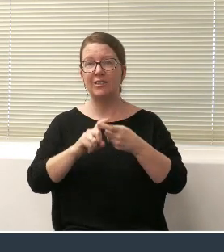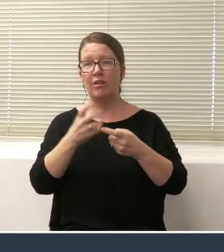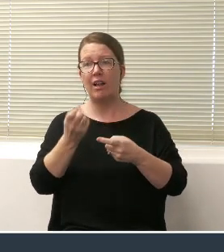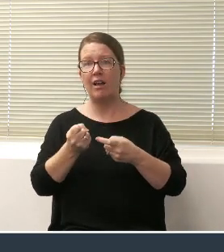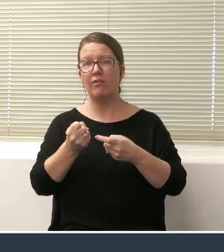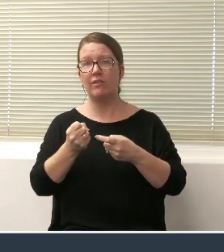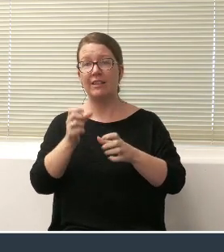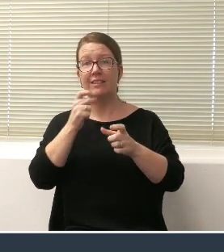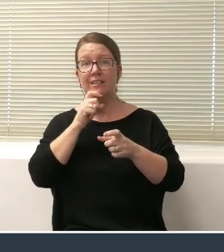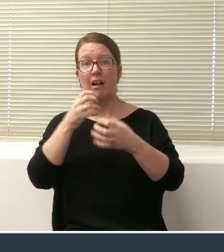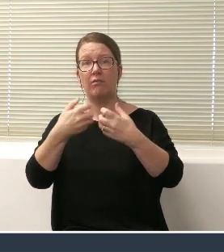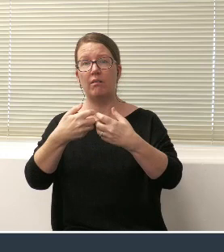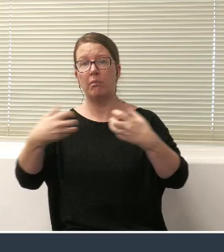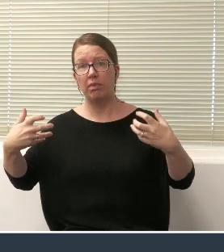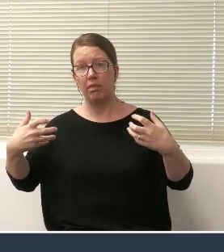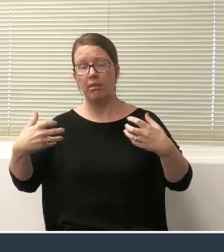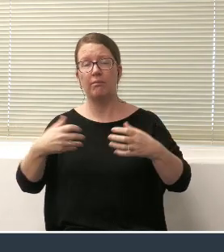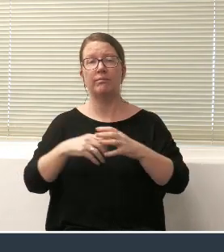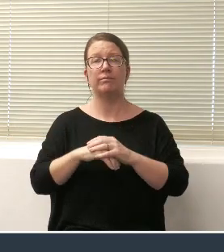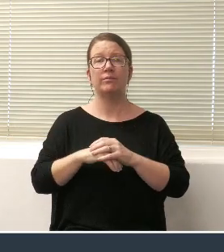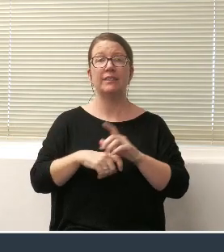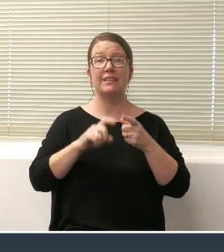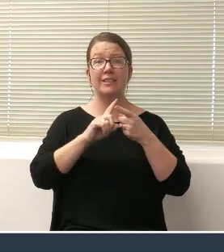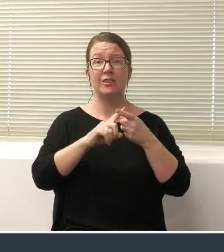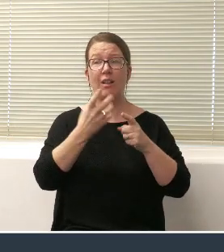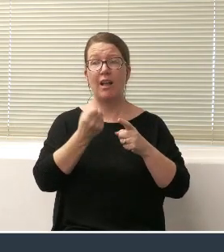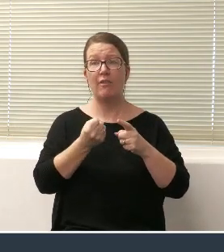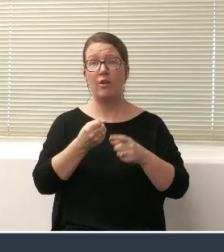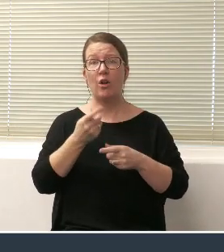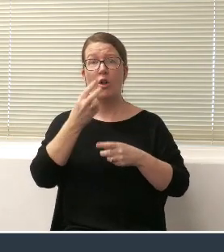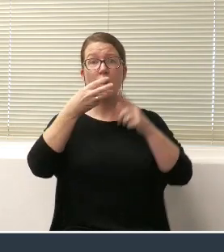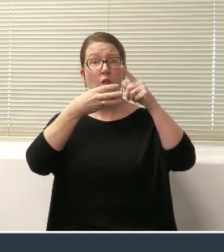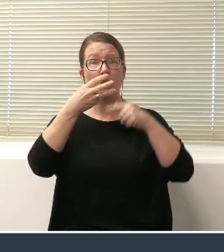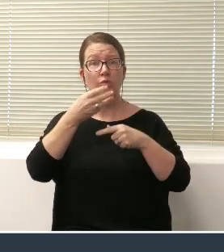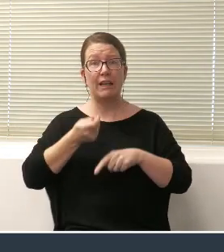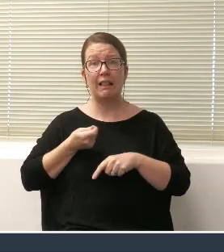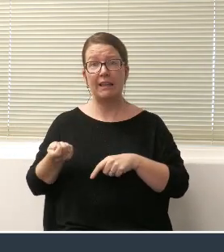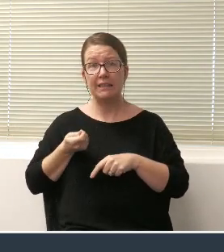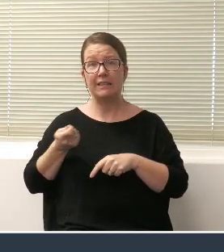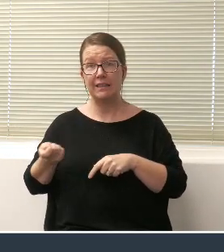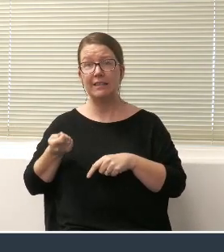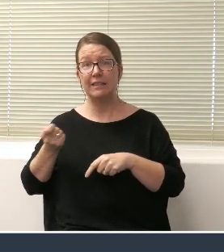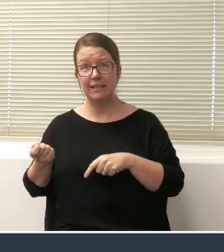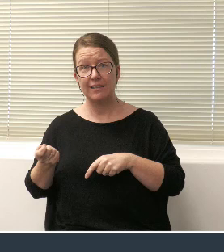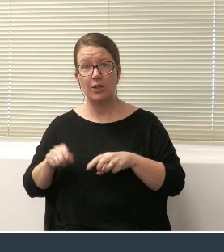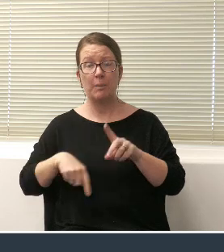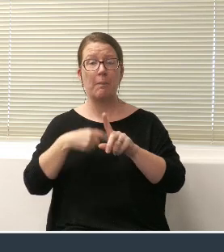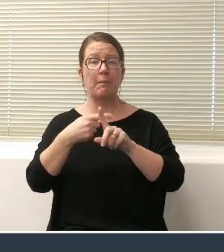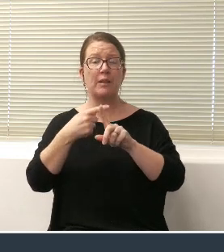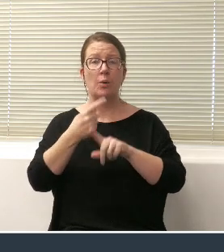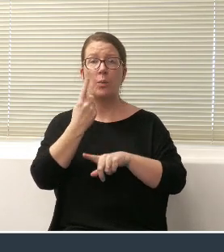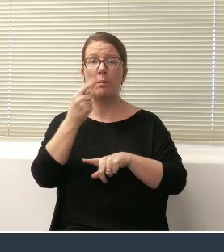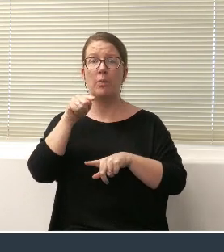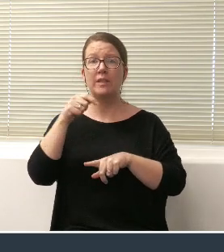to Councillor Simpson's point. You would still have 3 leases to manage, and you would still have that $1.6